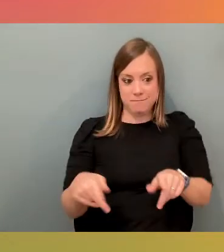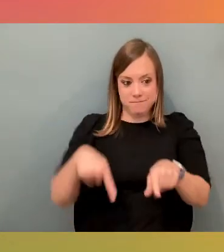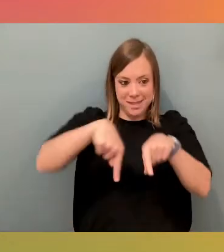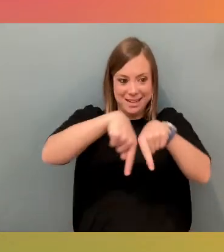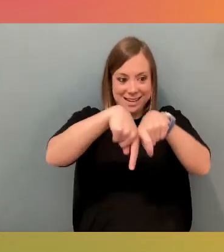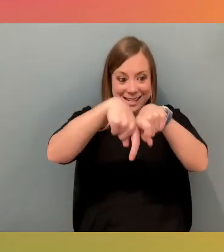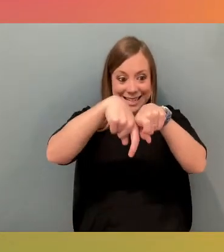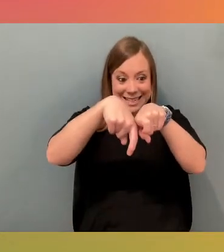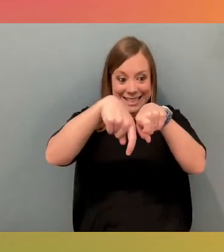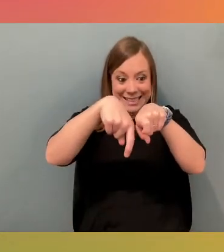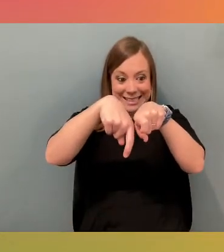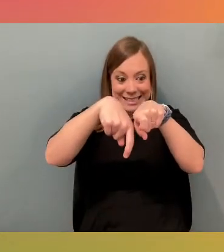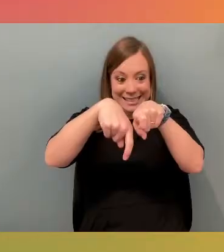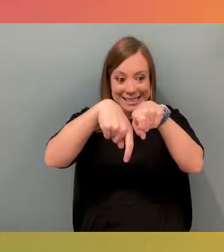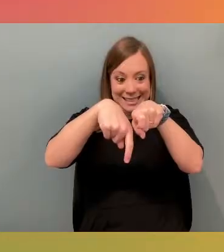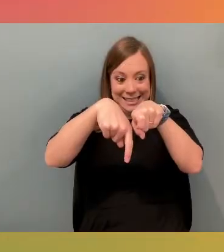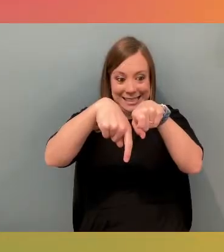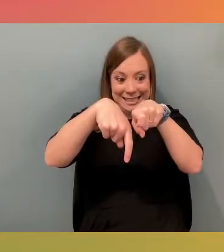as you can.